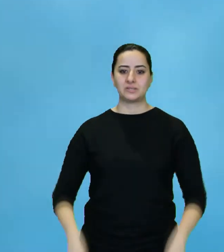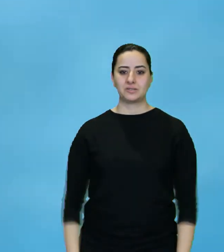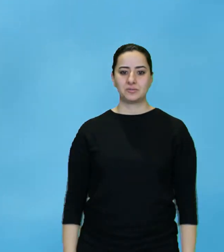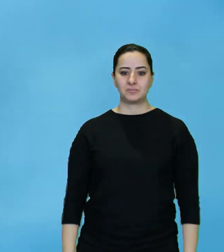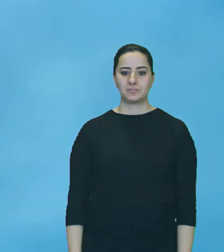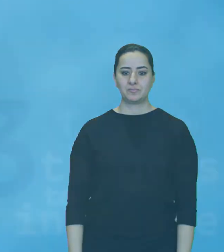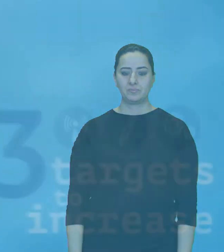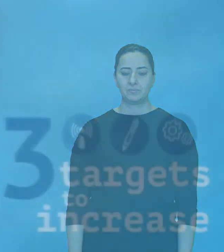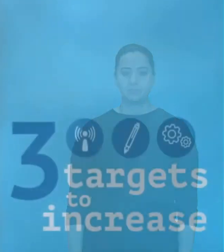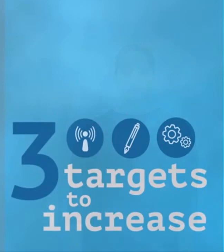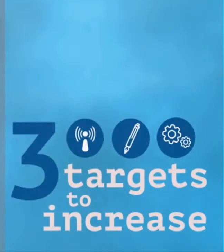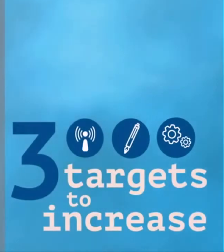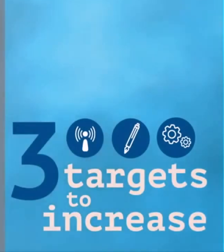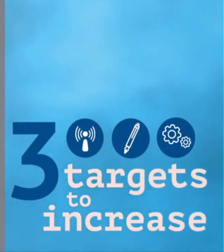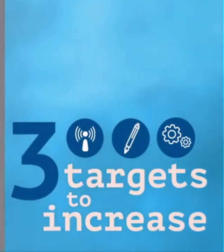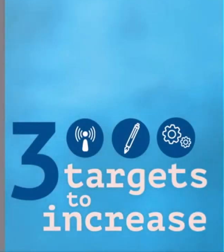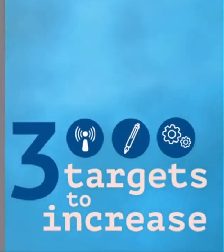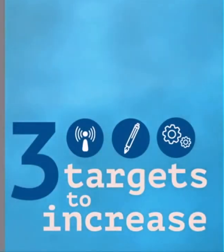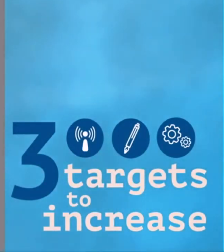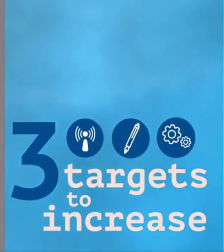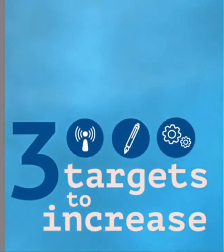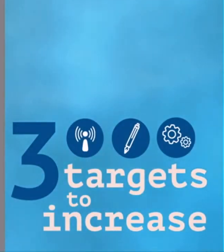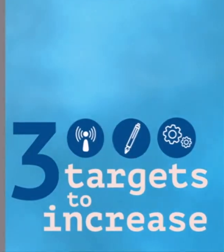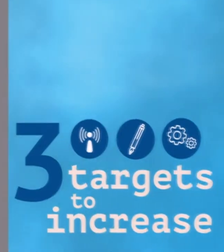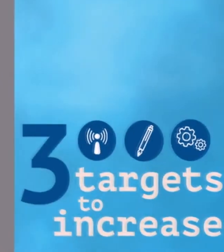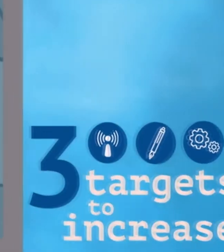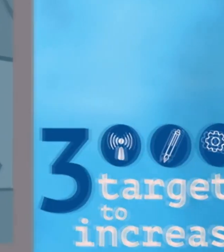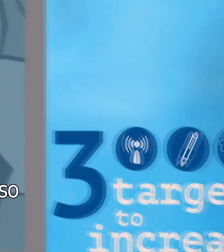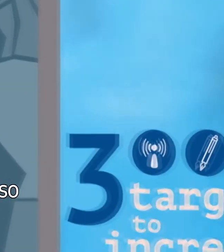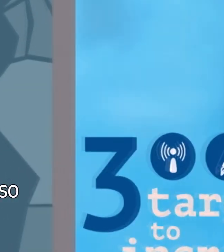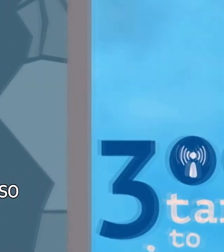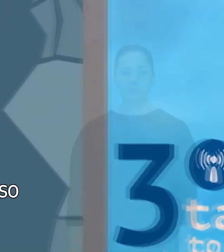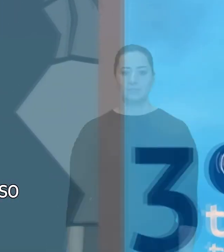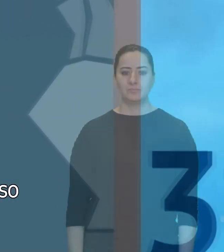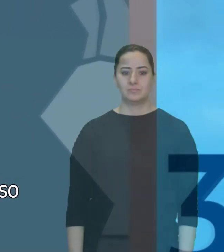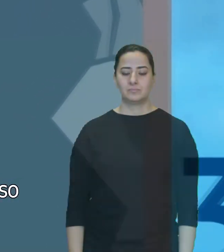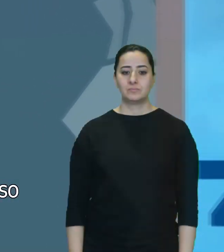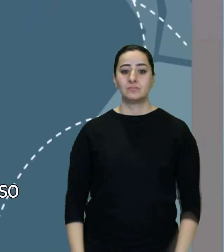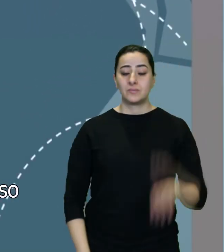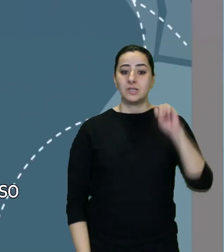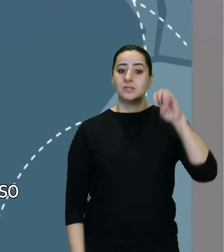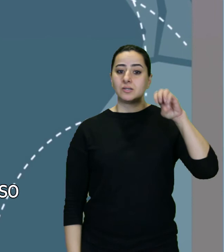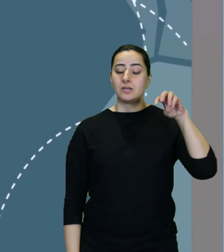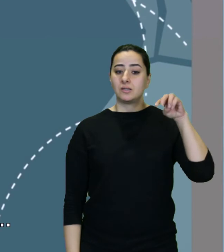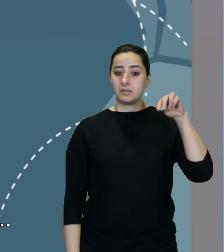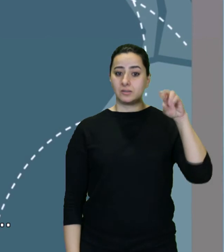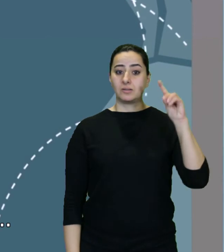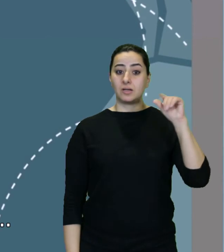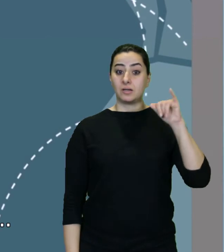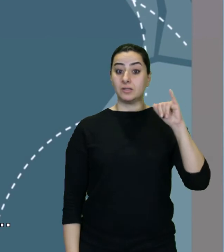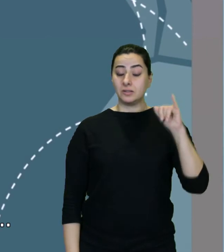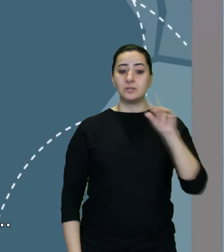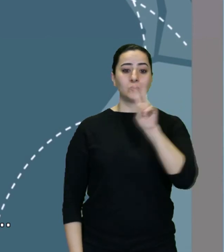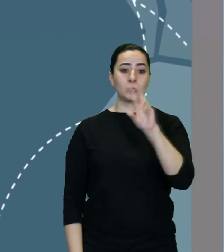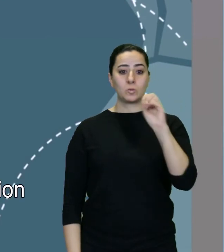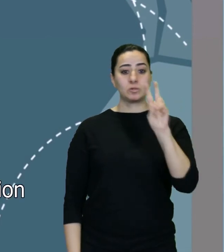parts of the earth. The interaction among them shown with white broken lines. The Sendai Framework also sets targets for